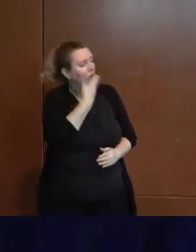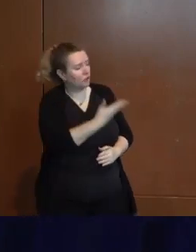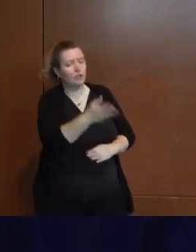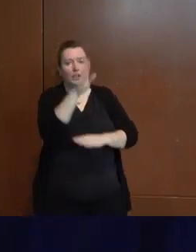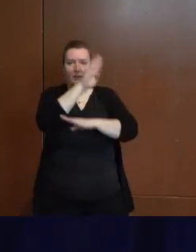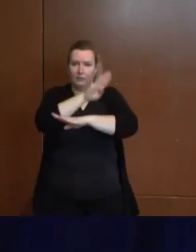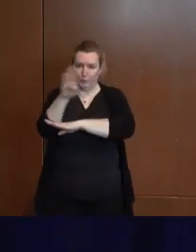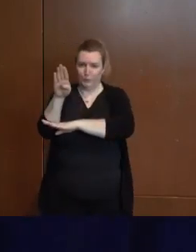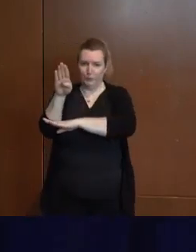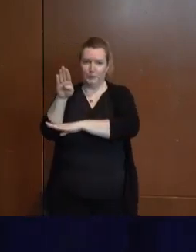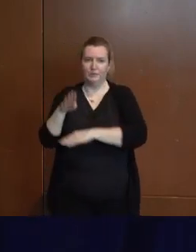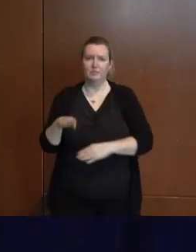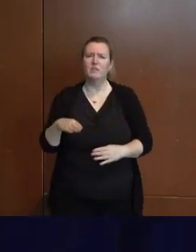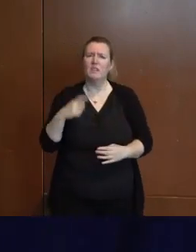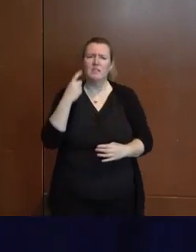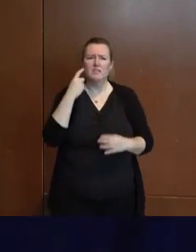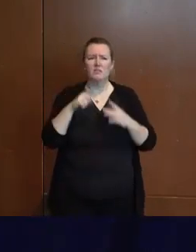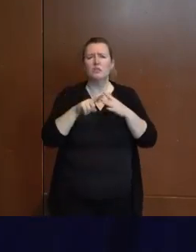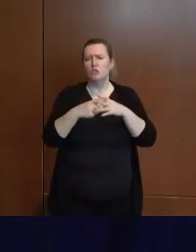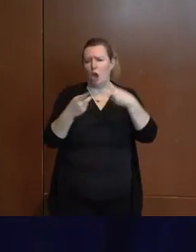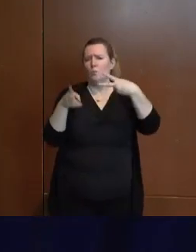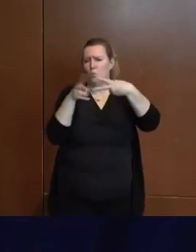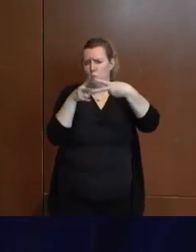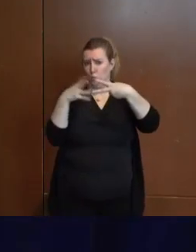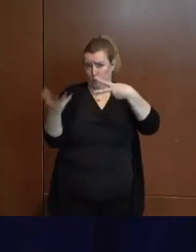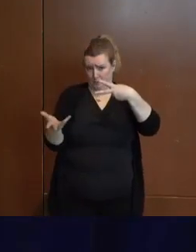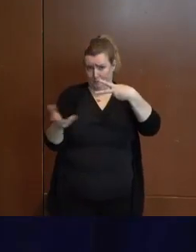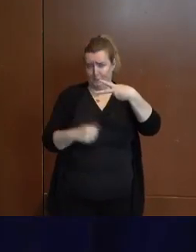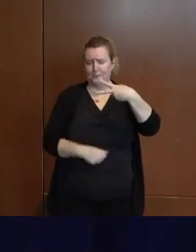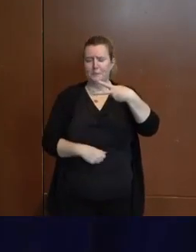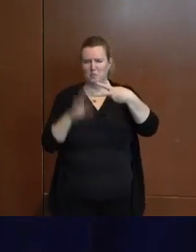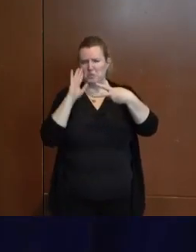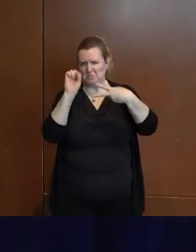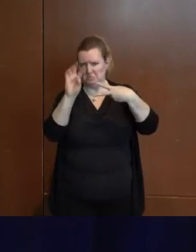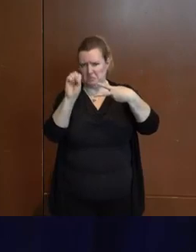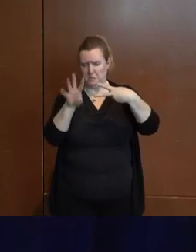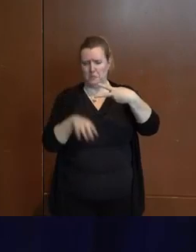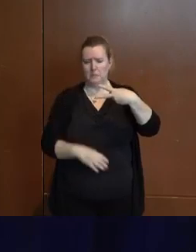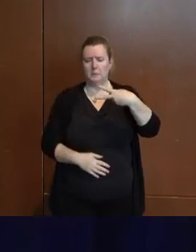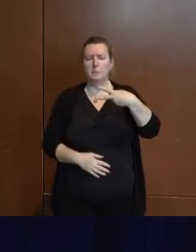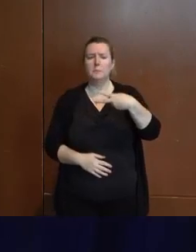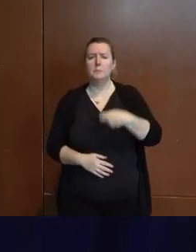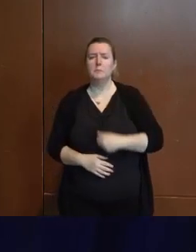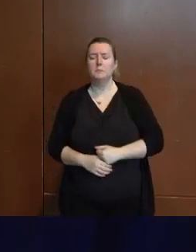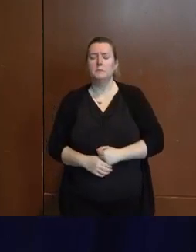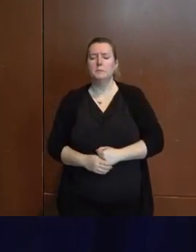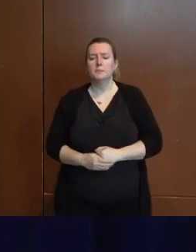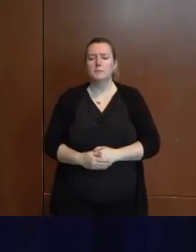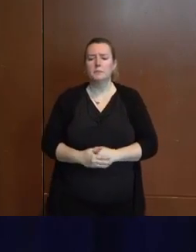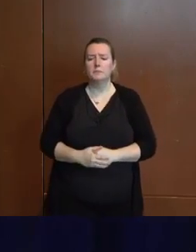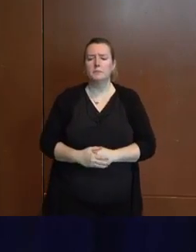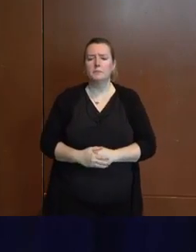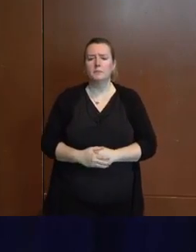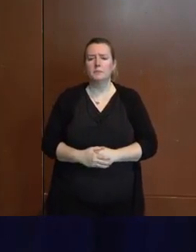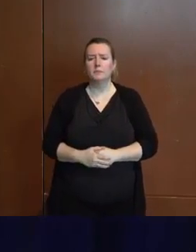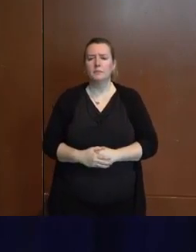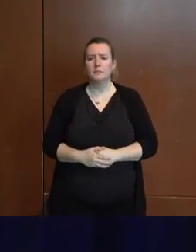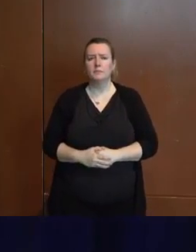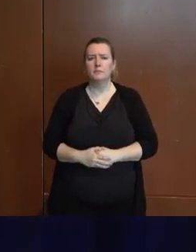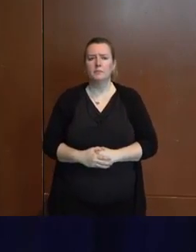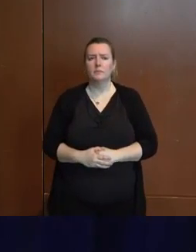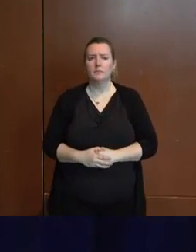two of the many areas that the Department of Environmental Protection has been focusing on during the COVID-19 outbreak. Those two